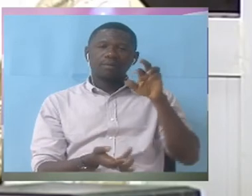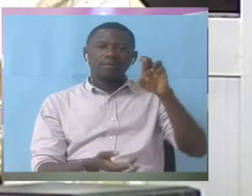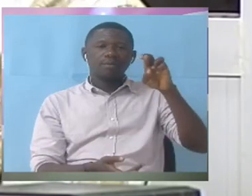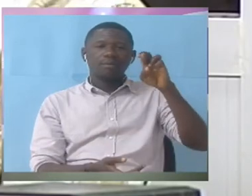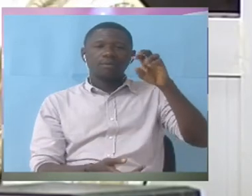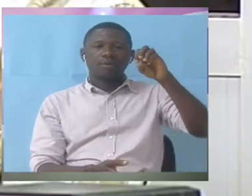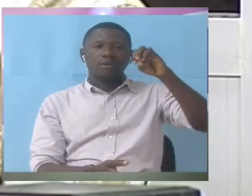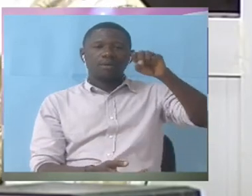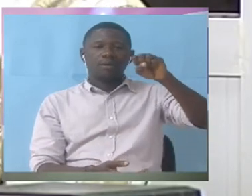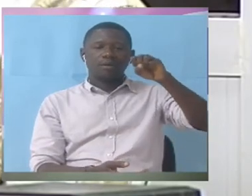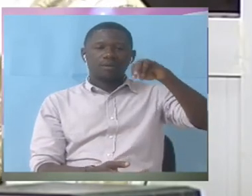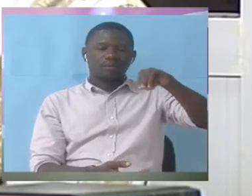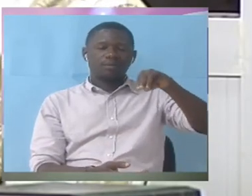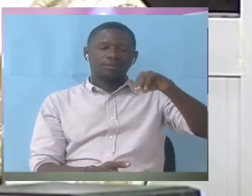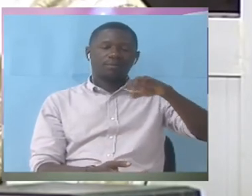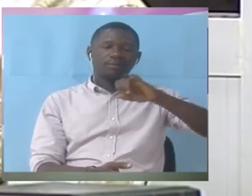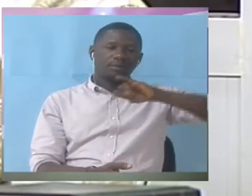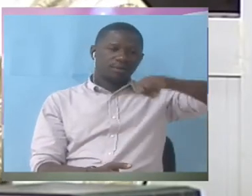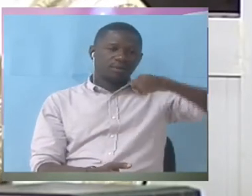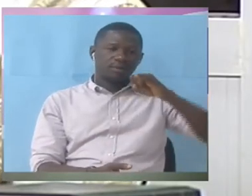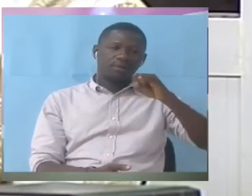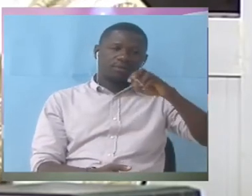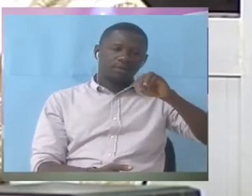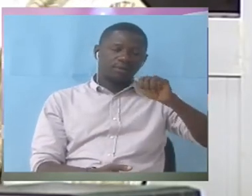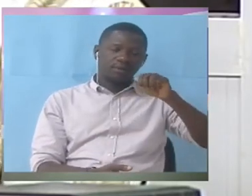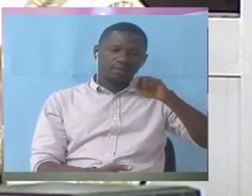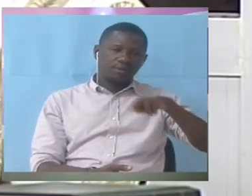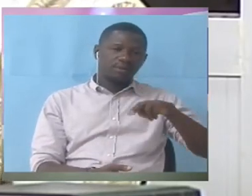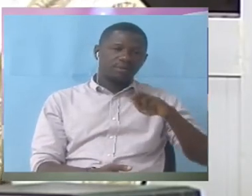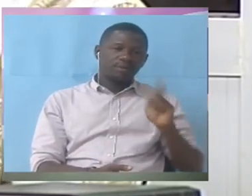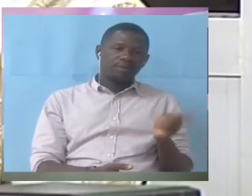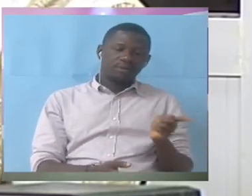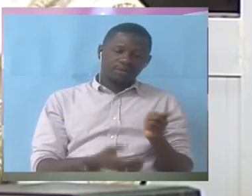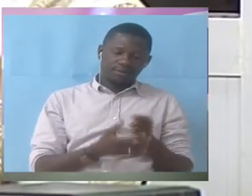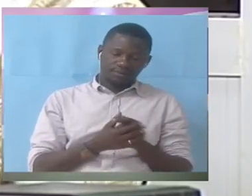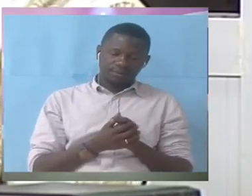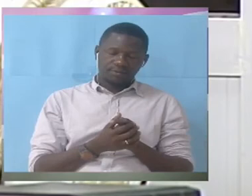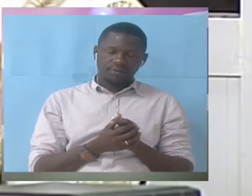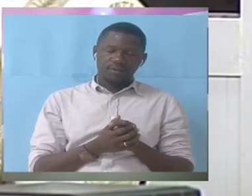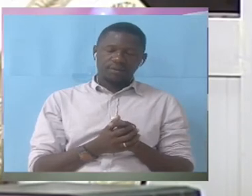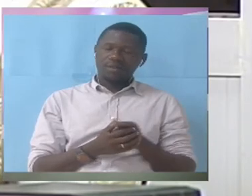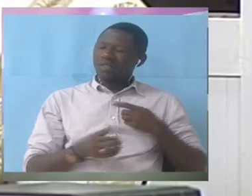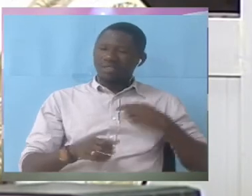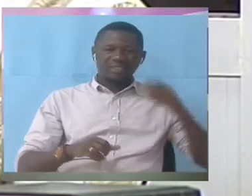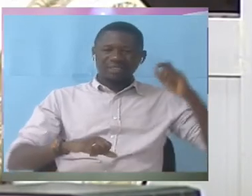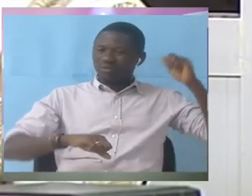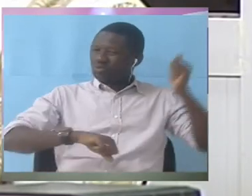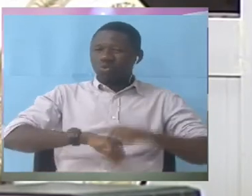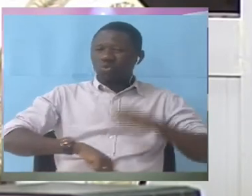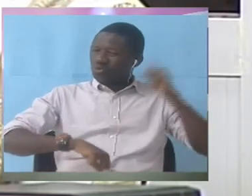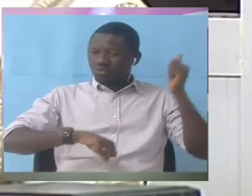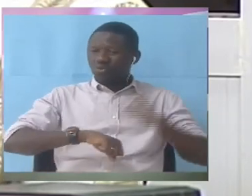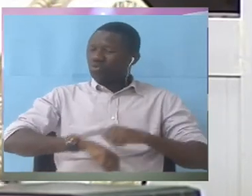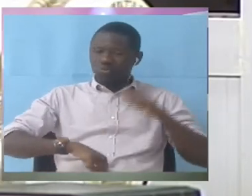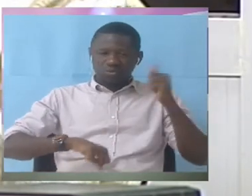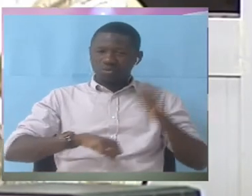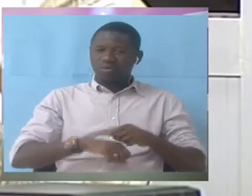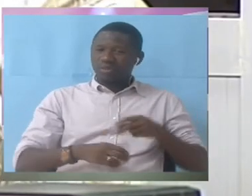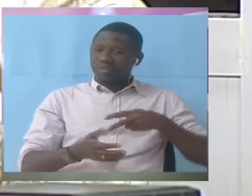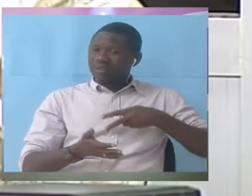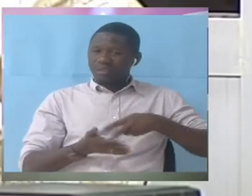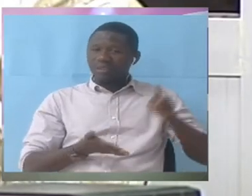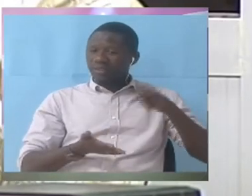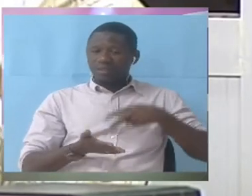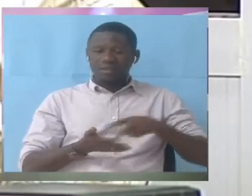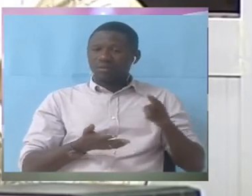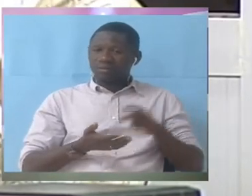RSM Jeng. Ñu daldi ci sépp RSM Jeng. And gave him a merciless beating. Ñu daldi ko door yu metti. They kicked him. We xanañ